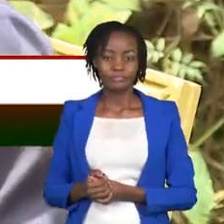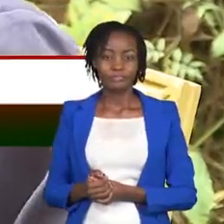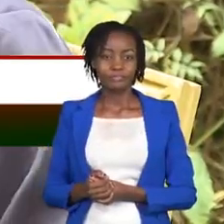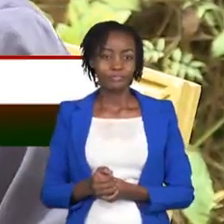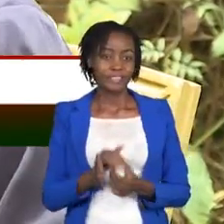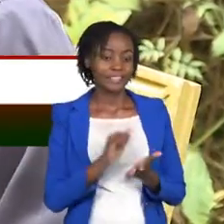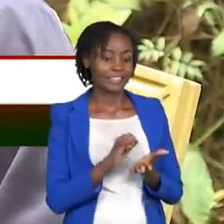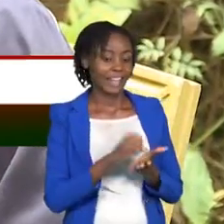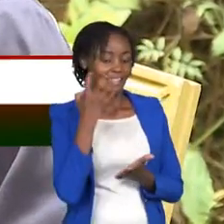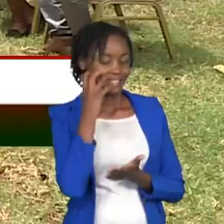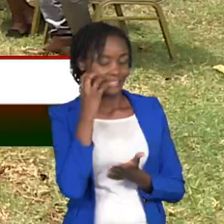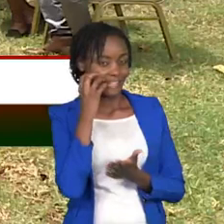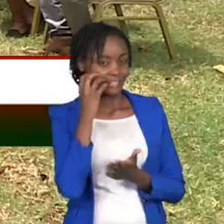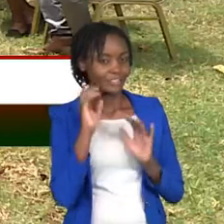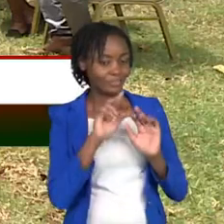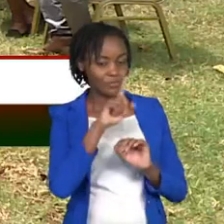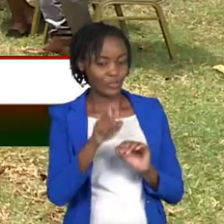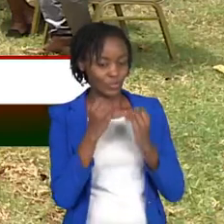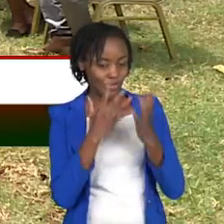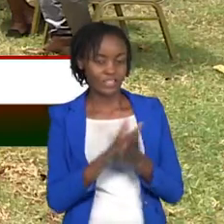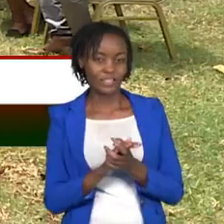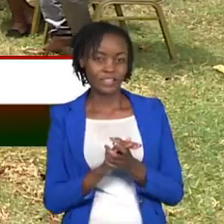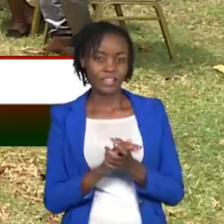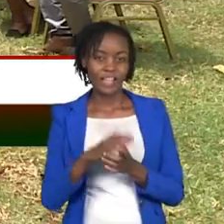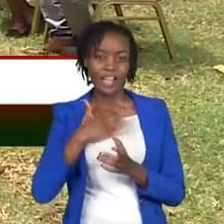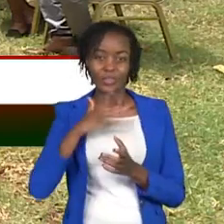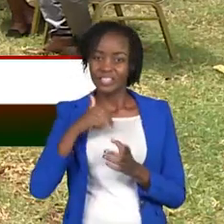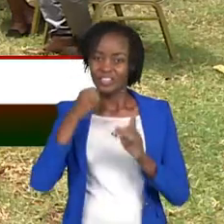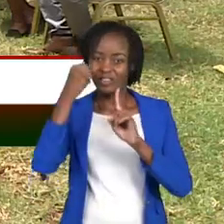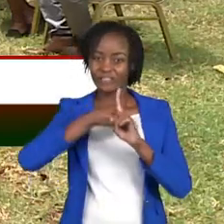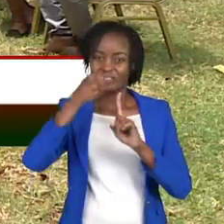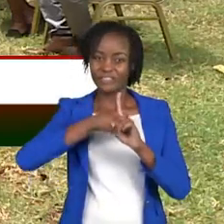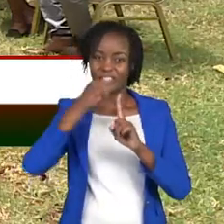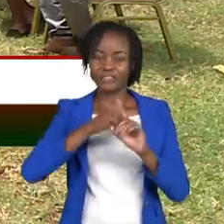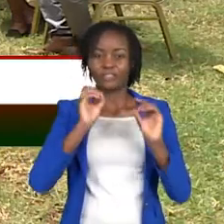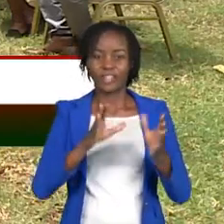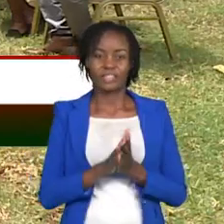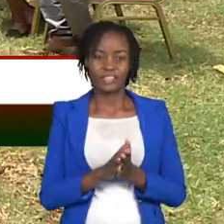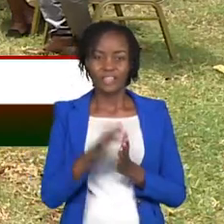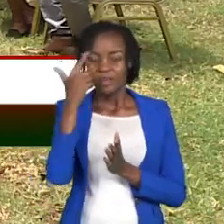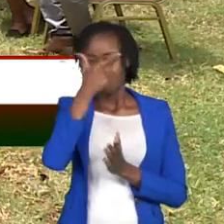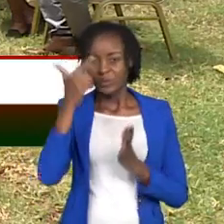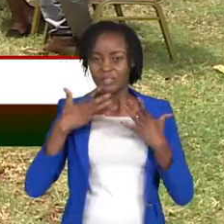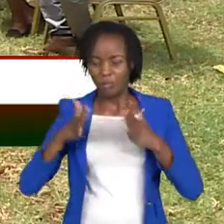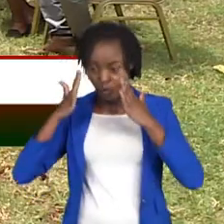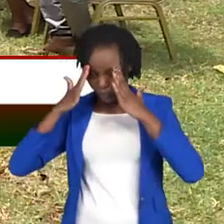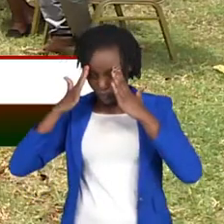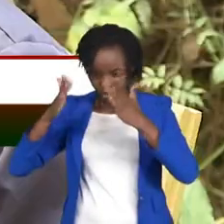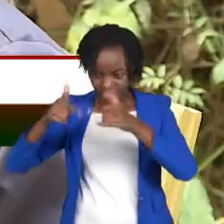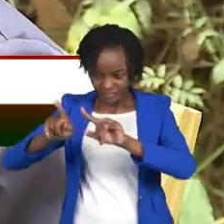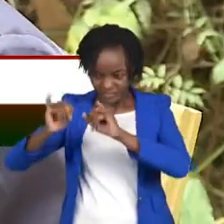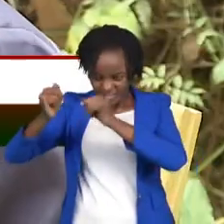That's a sad question to answer. We are not really fighting for anything except for ourselves. There's a lot of individualism in